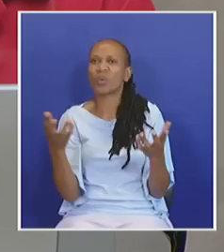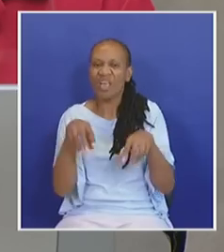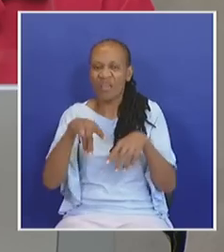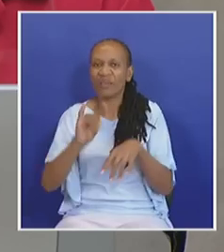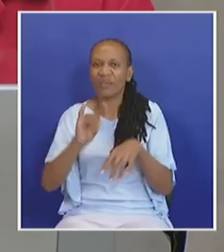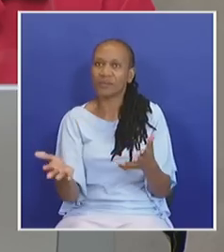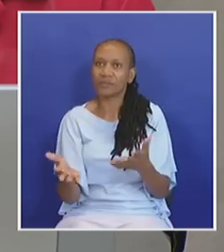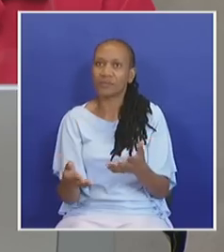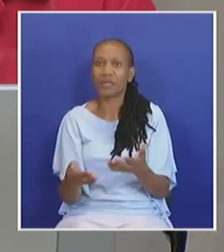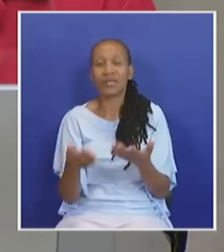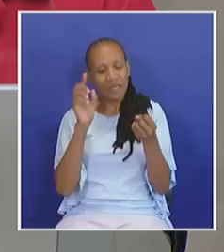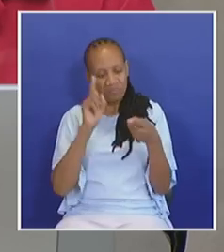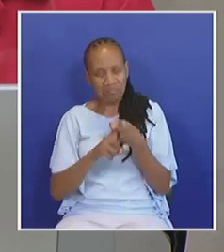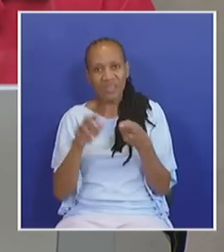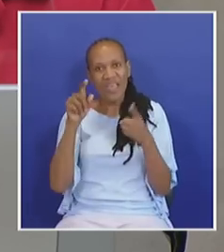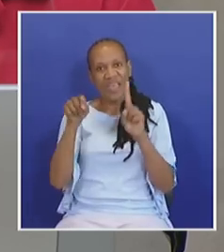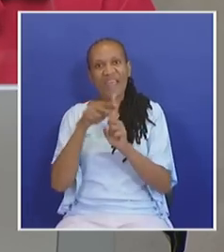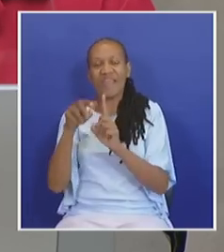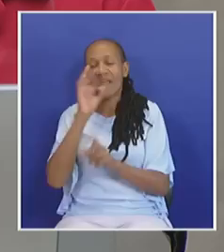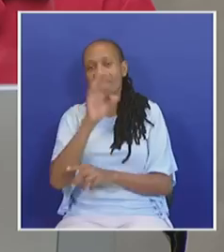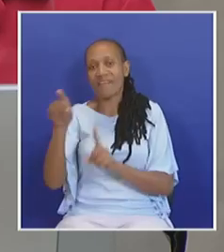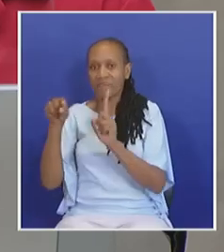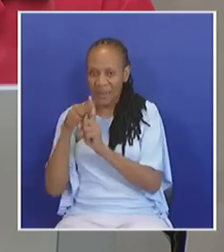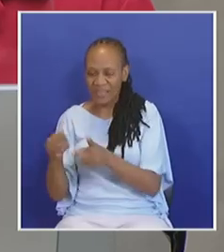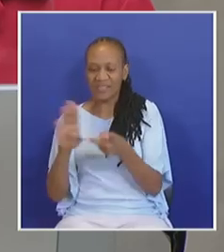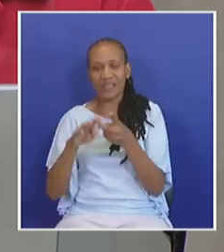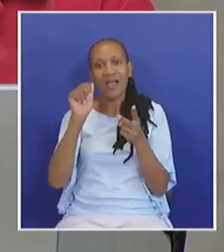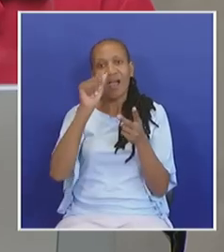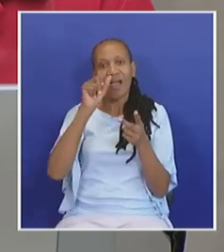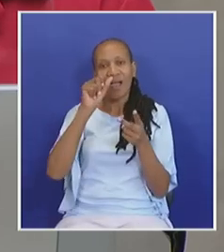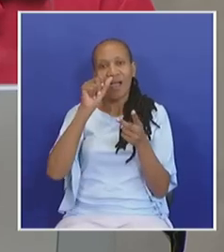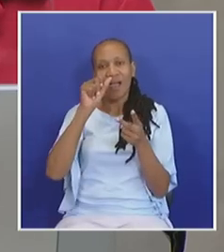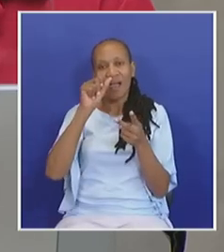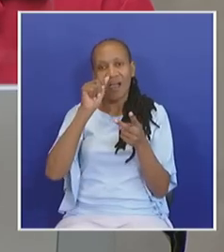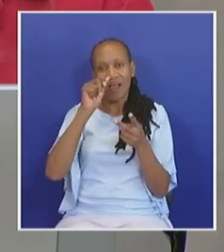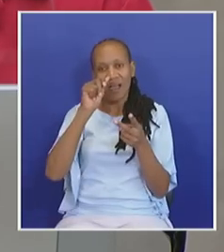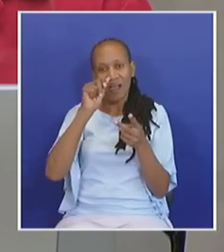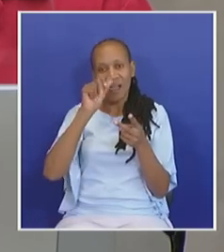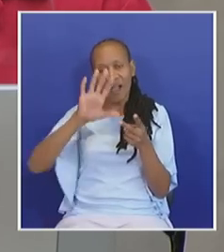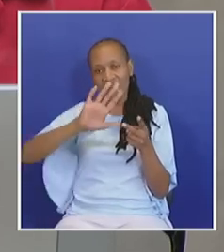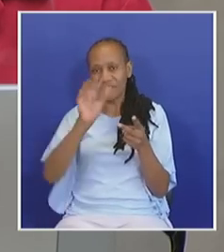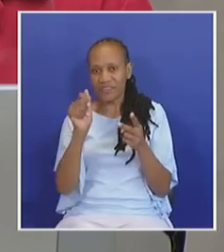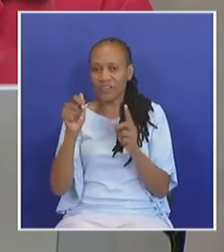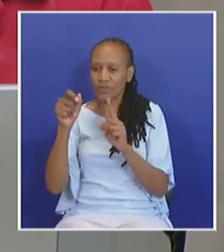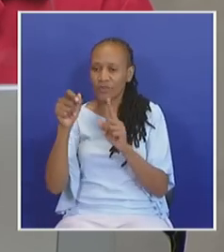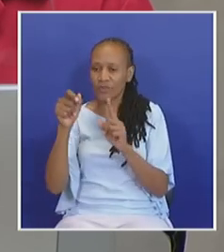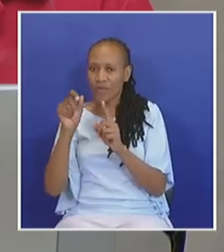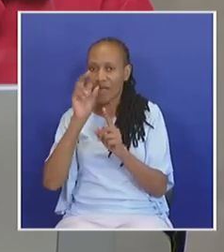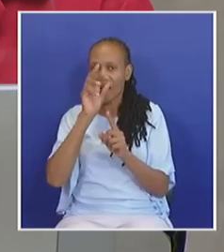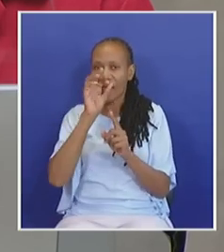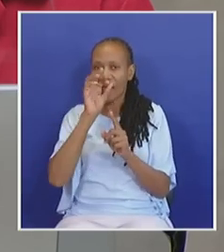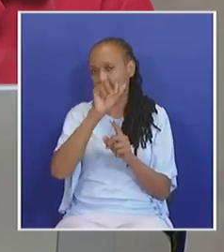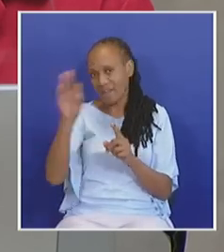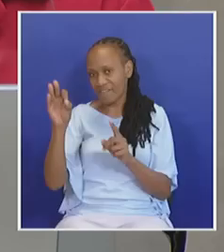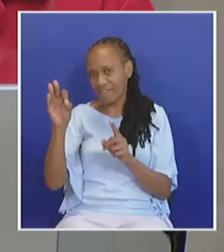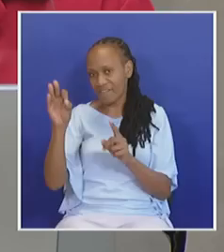AfriForum and the FF+, whose sole interest is to protect proceeds of white crime. But we must be resolute in this